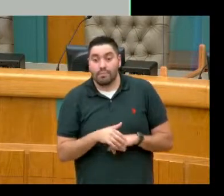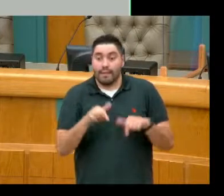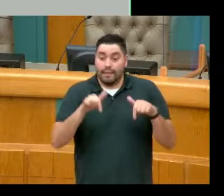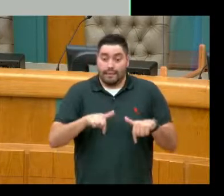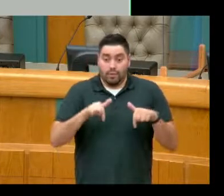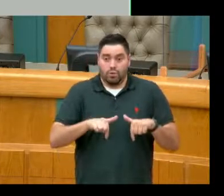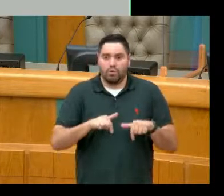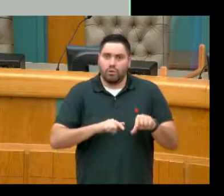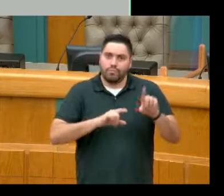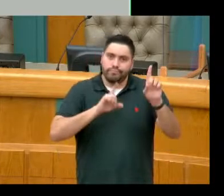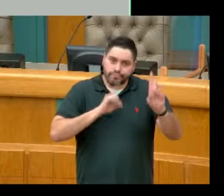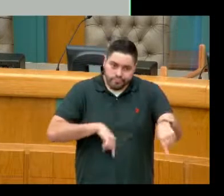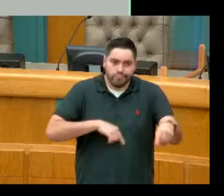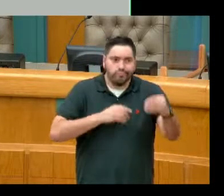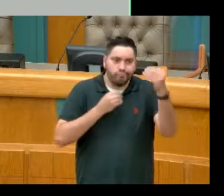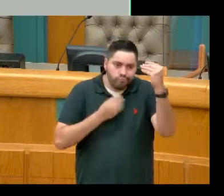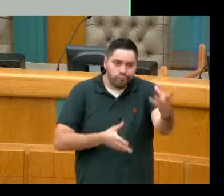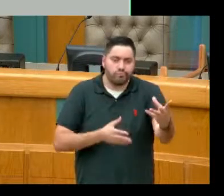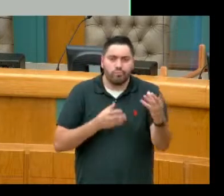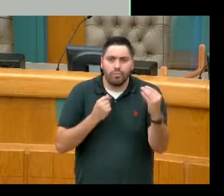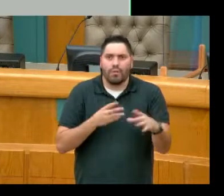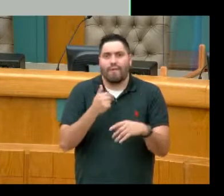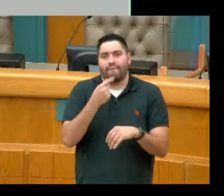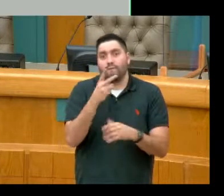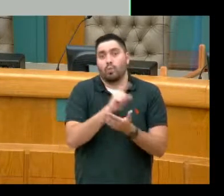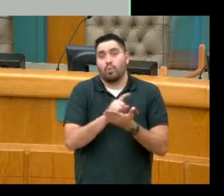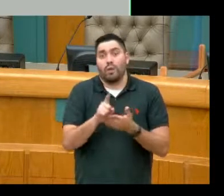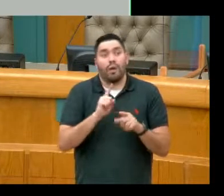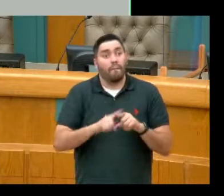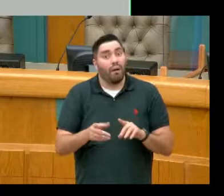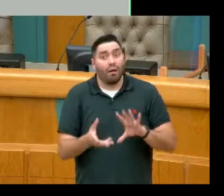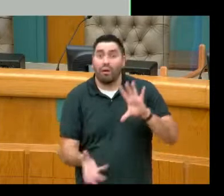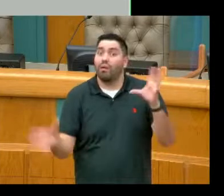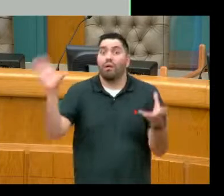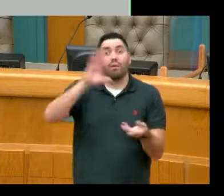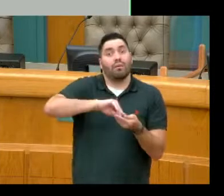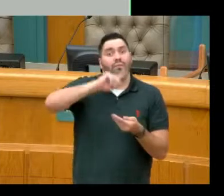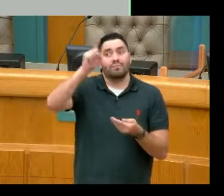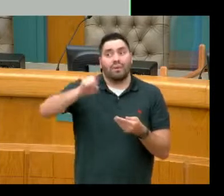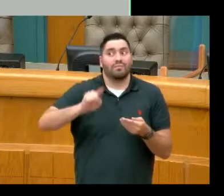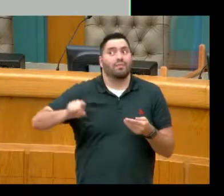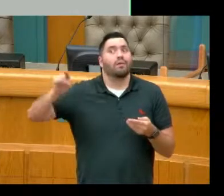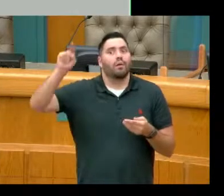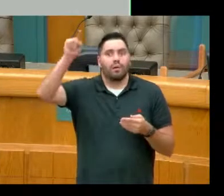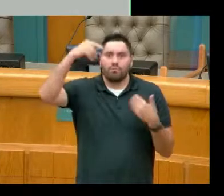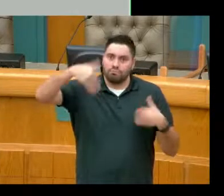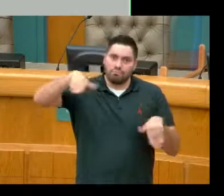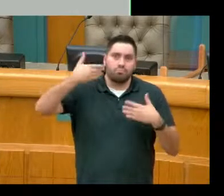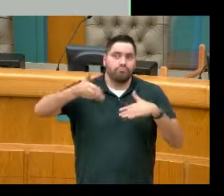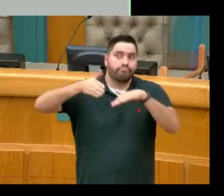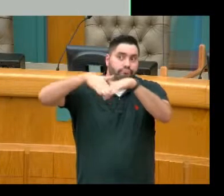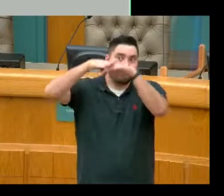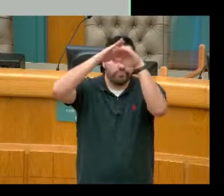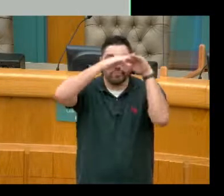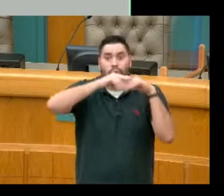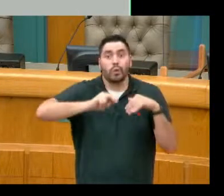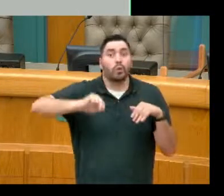10 new cases per day on average. And that's still not very much, just barely into the double